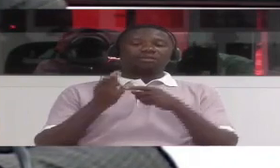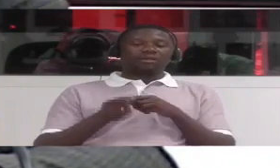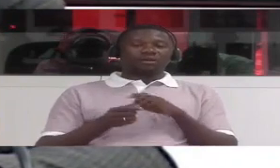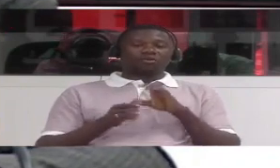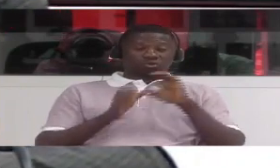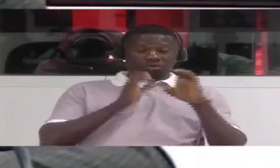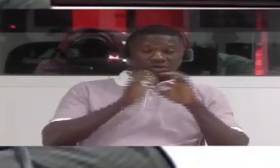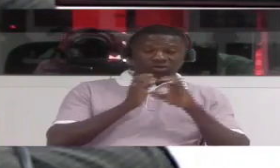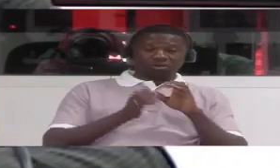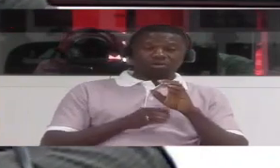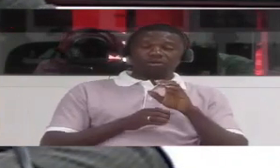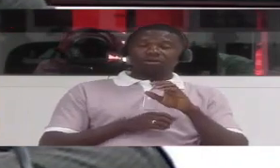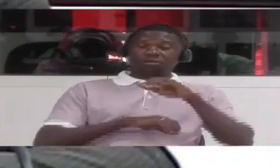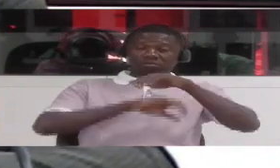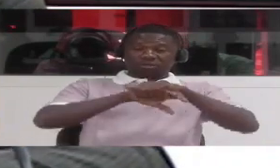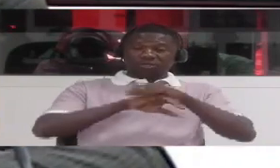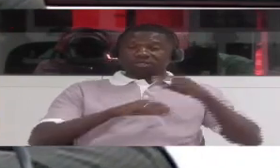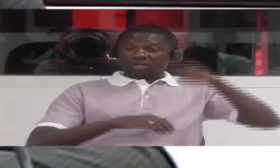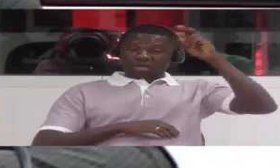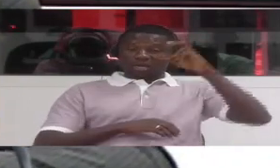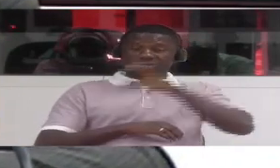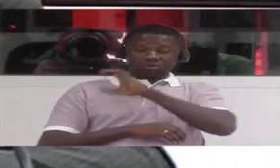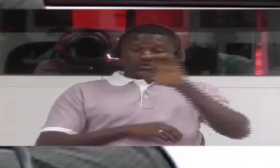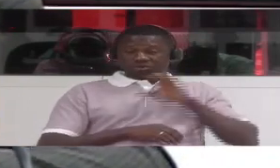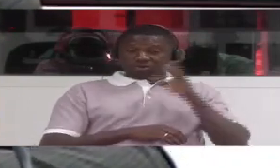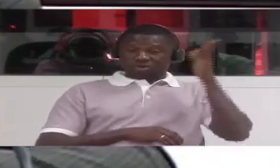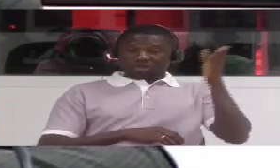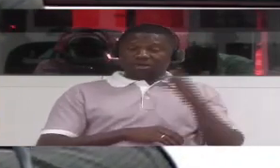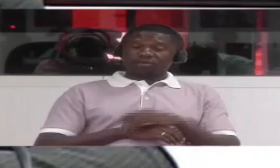in Banjul was making inquiries about my